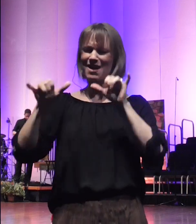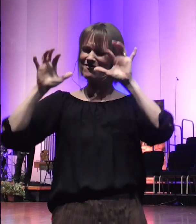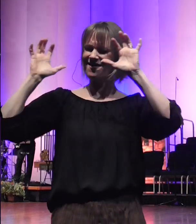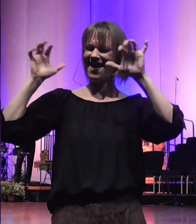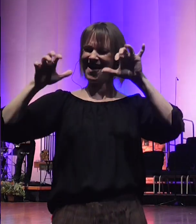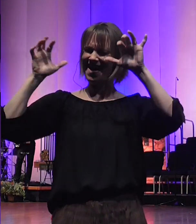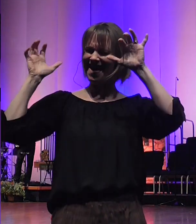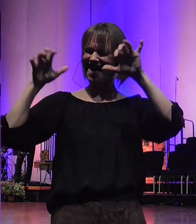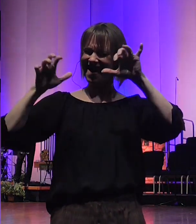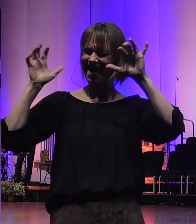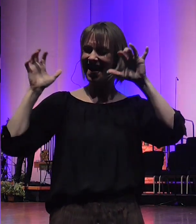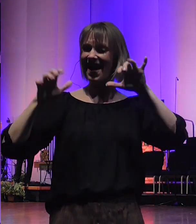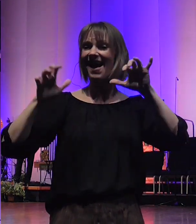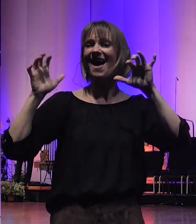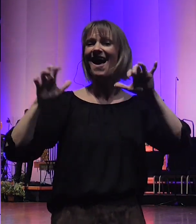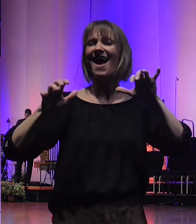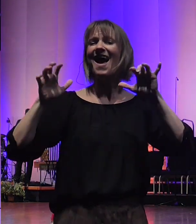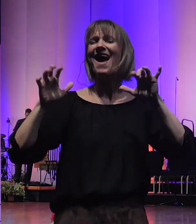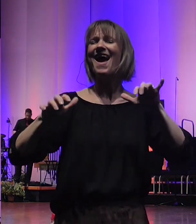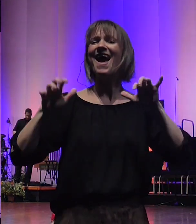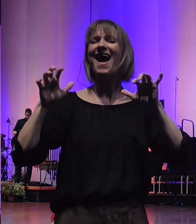rain.